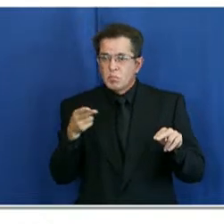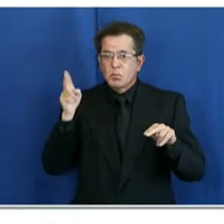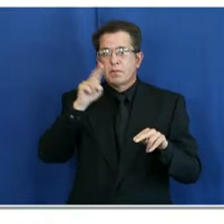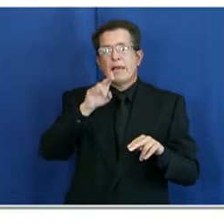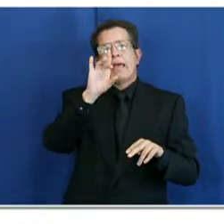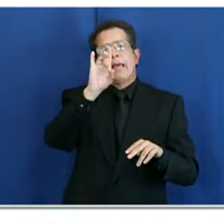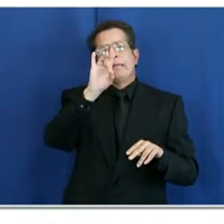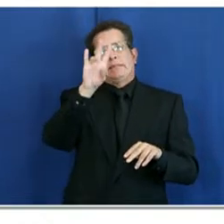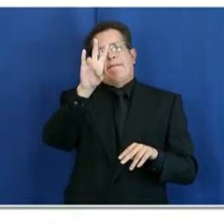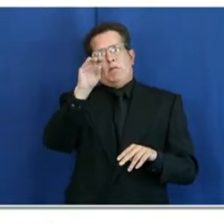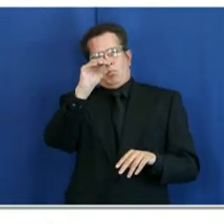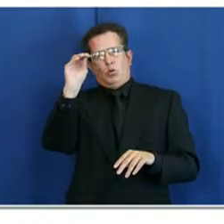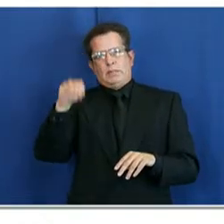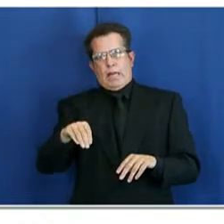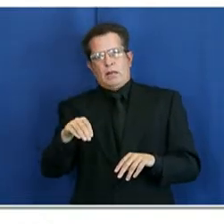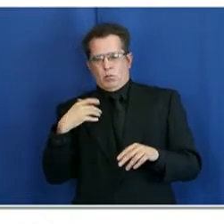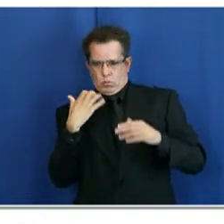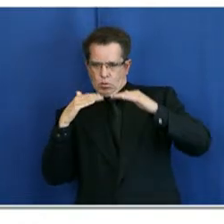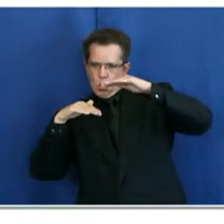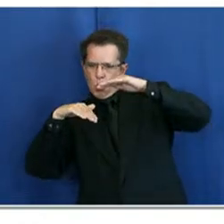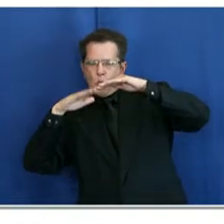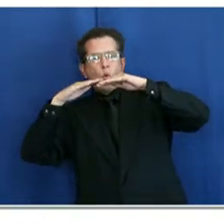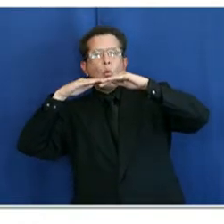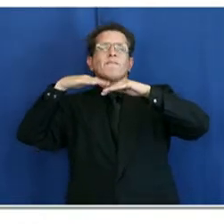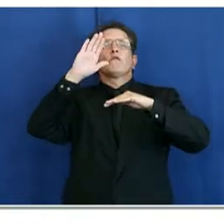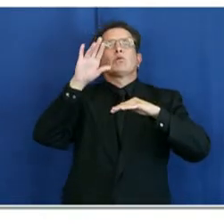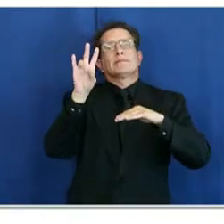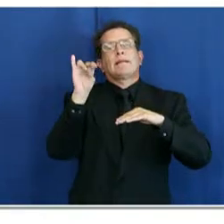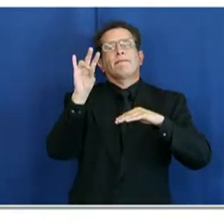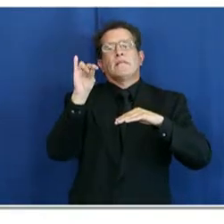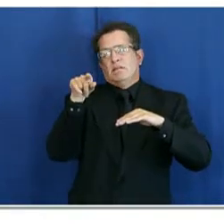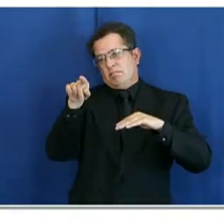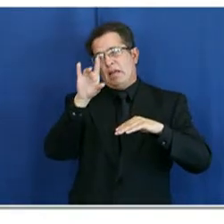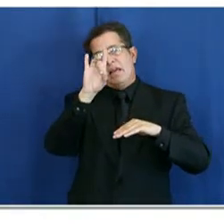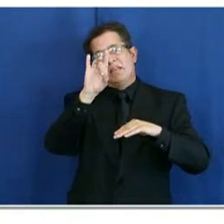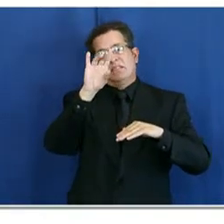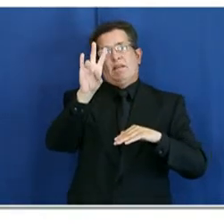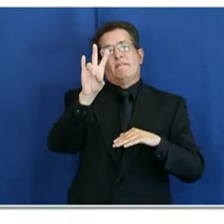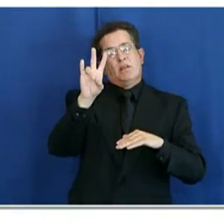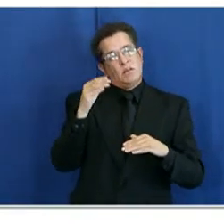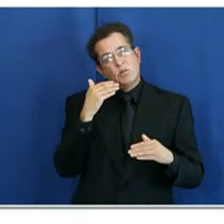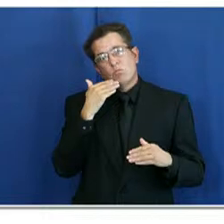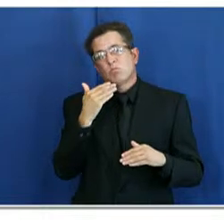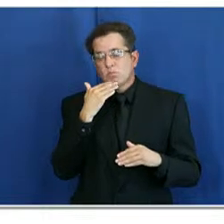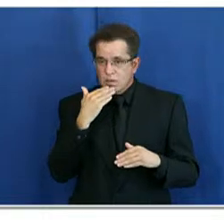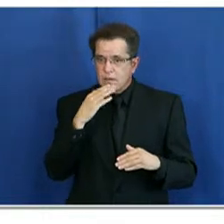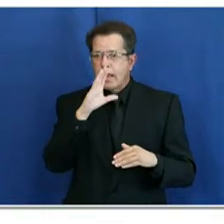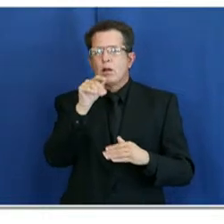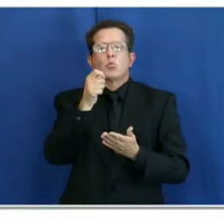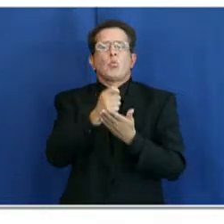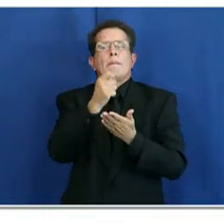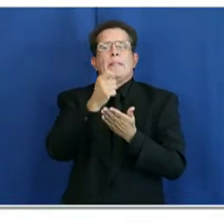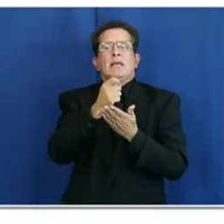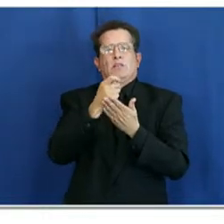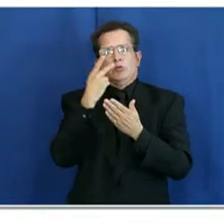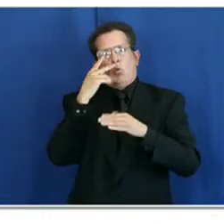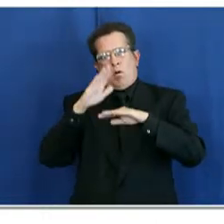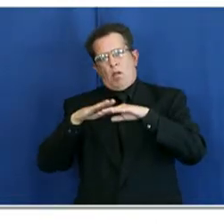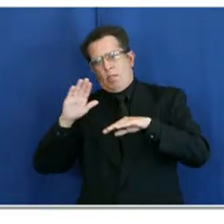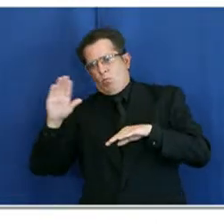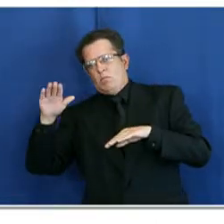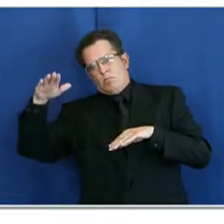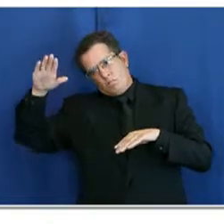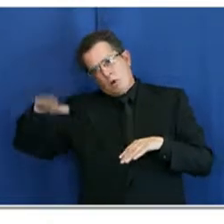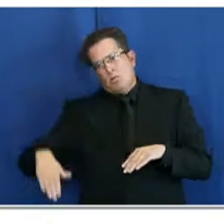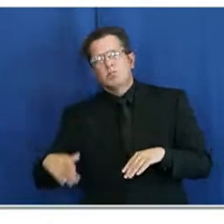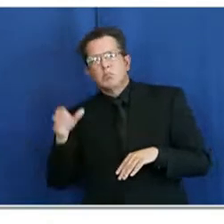Our metric is over 70%, so we're meeting that. We have an internal goal of 90%, so almost there. And the treatment numbers on the right-hand side. The